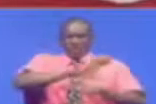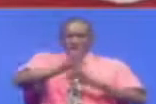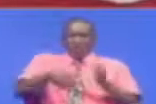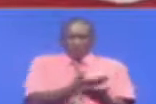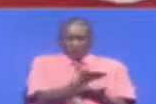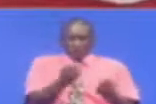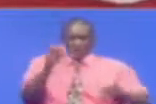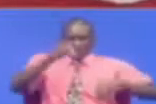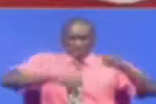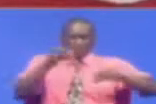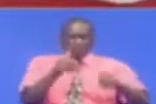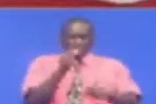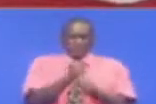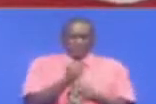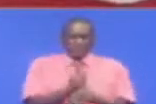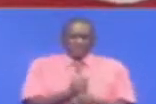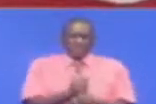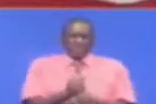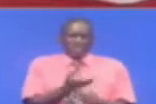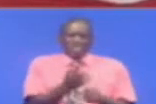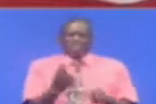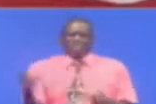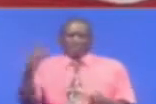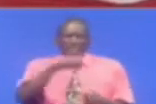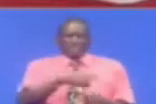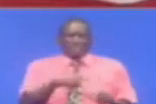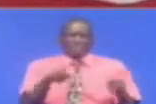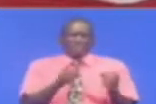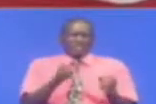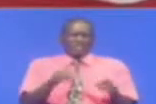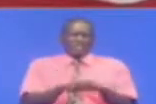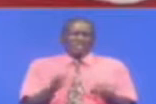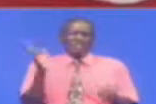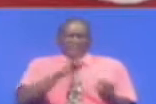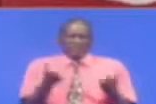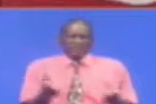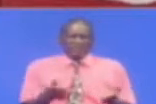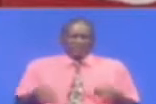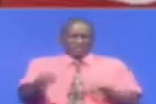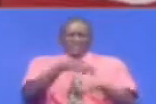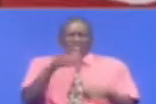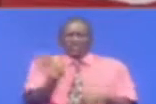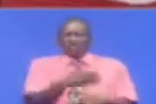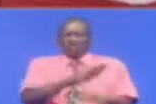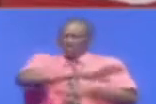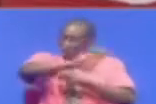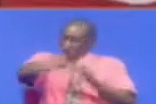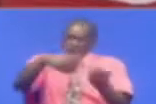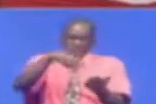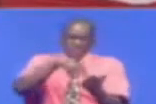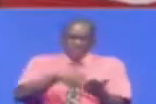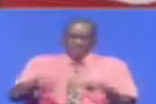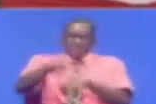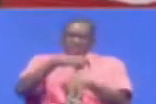the contribution that you made throughout the 2 days. And just in closing, the national anthem, let's all be upstanding for that